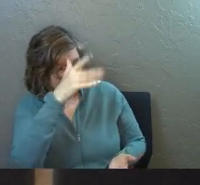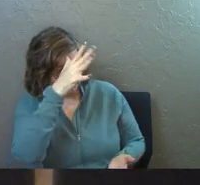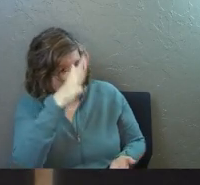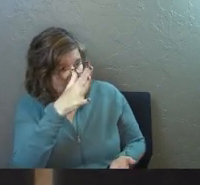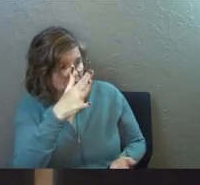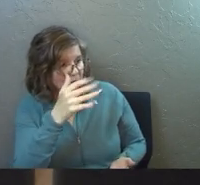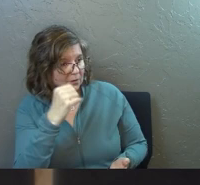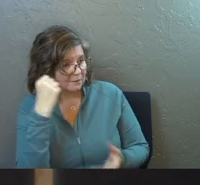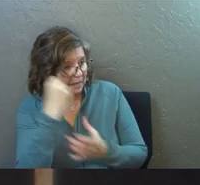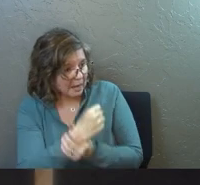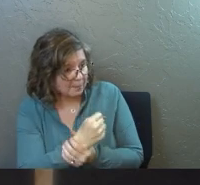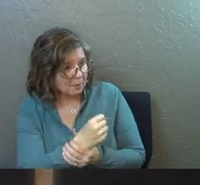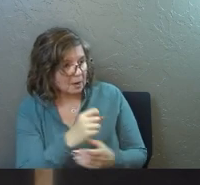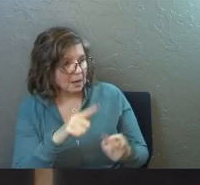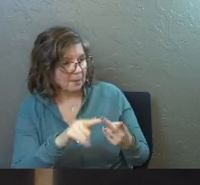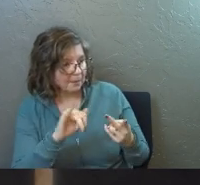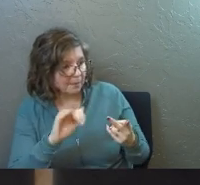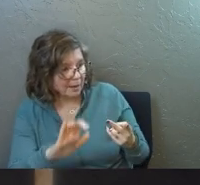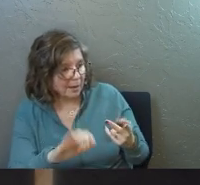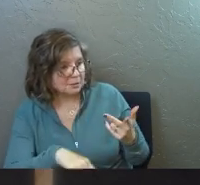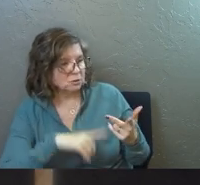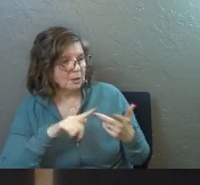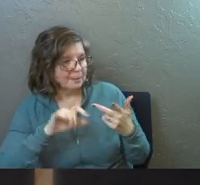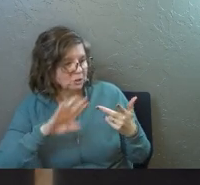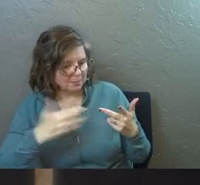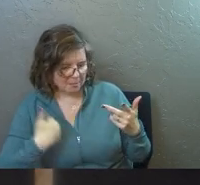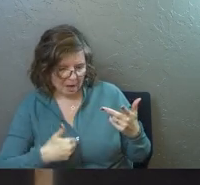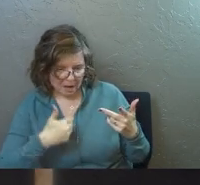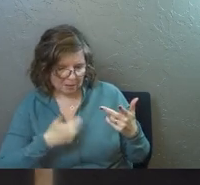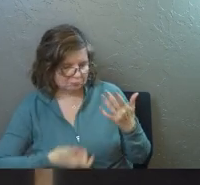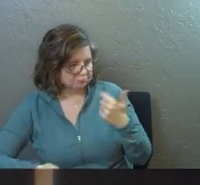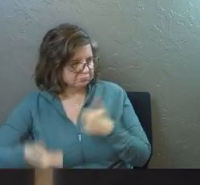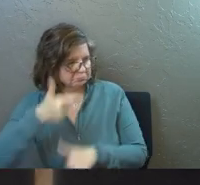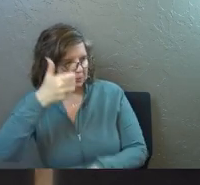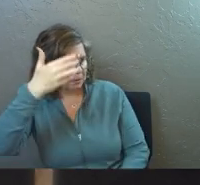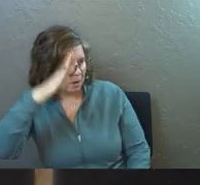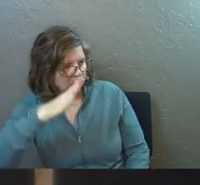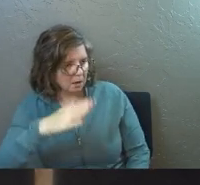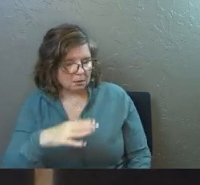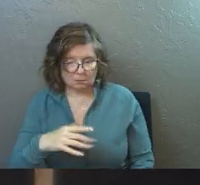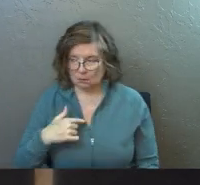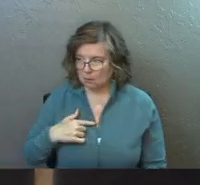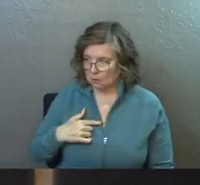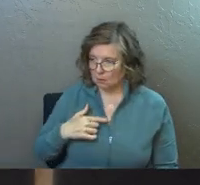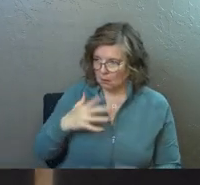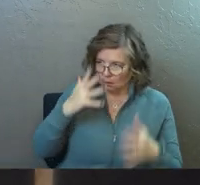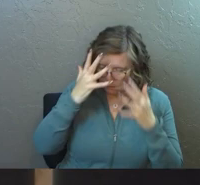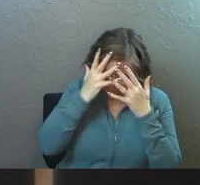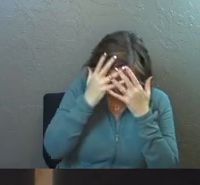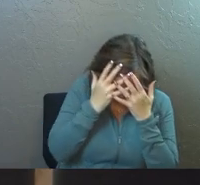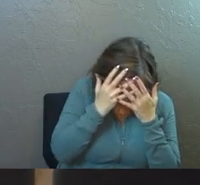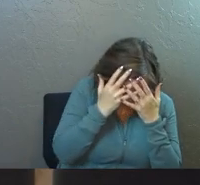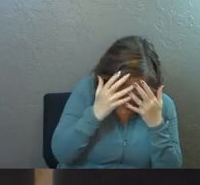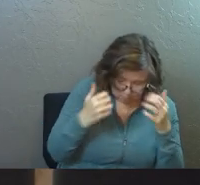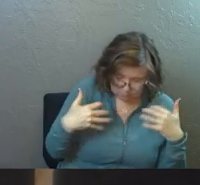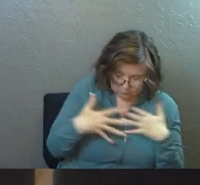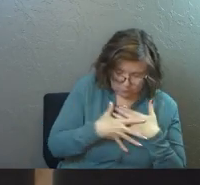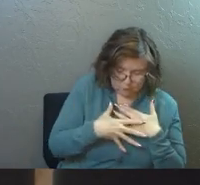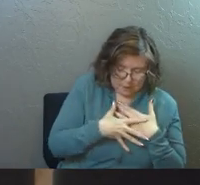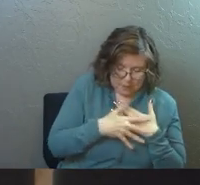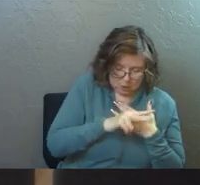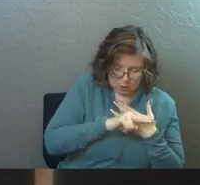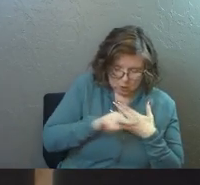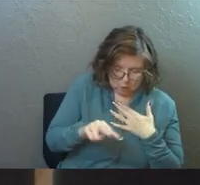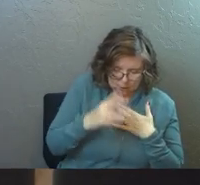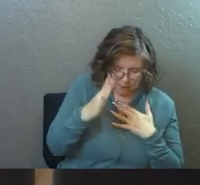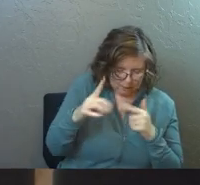of Abraham, the God of Isaac, and the God of Jacob. When Moses heard this, he covered his face because he was afraid to